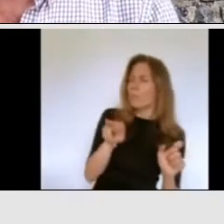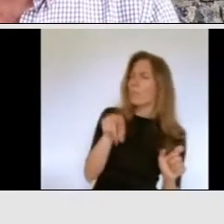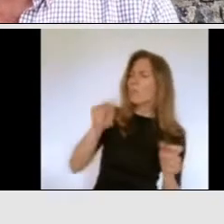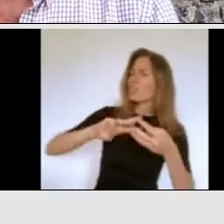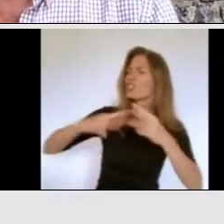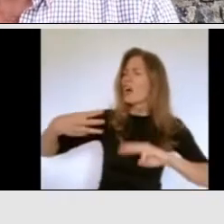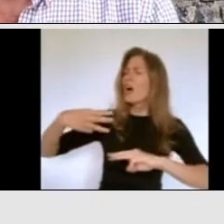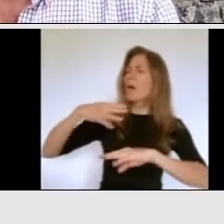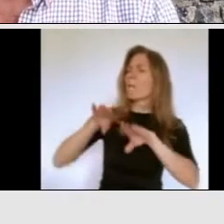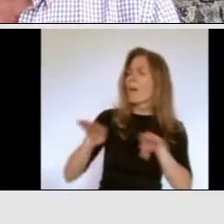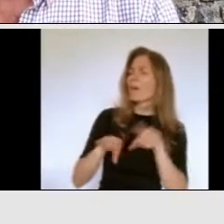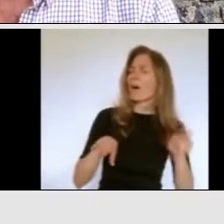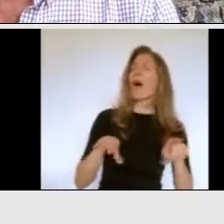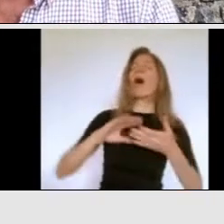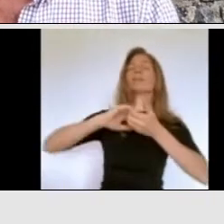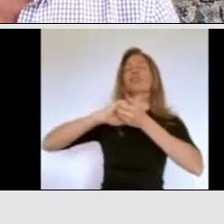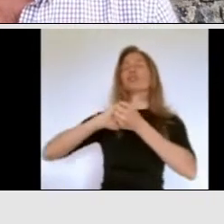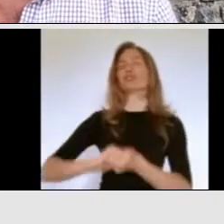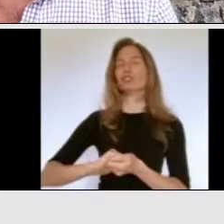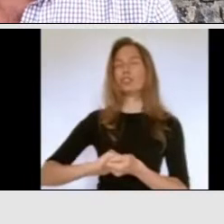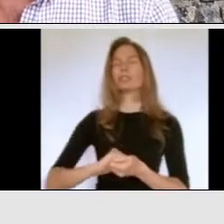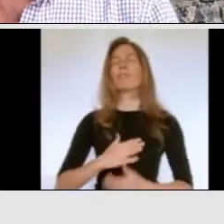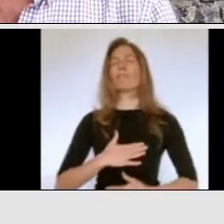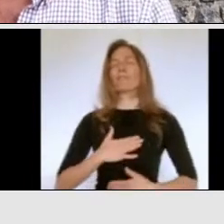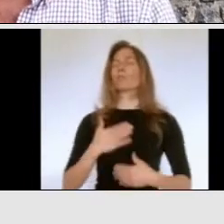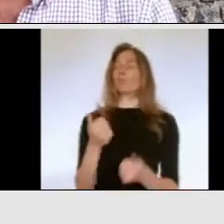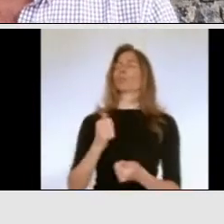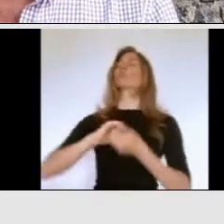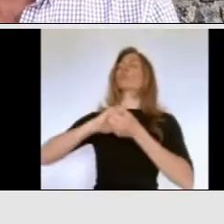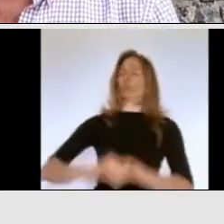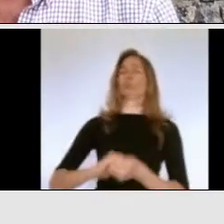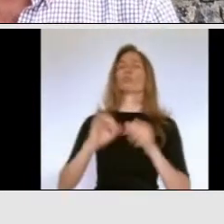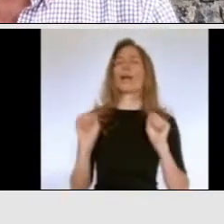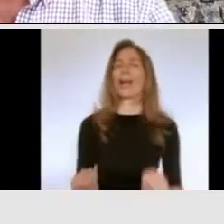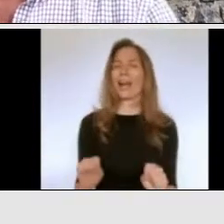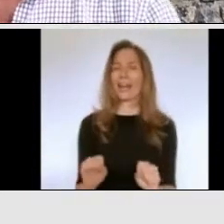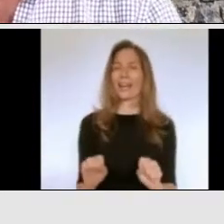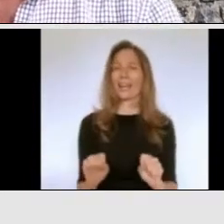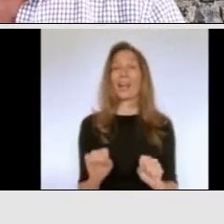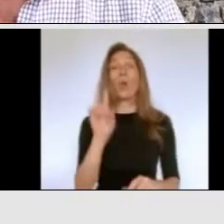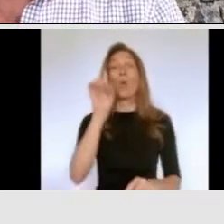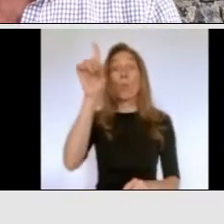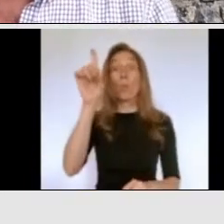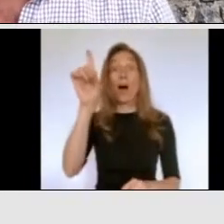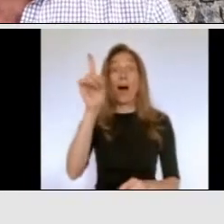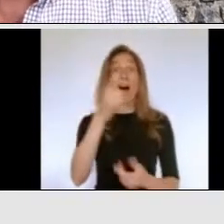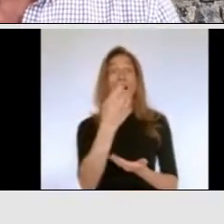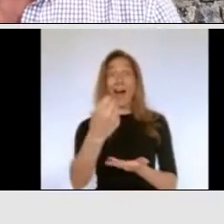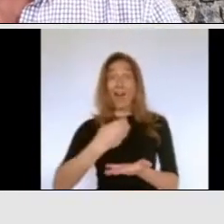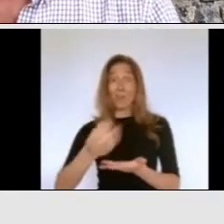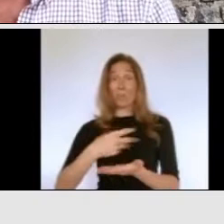this platform to do right by them and to provide information that's going to help, and not to